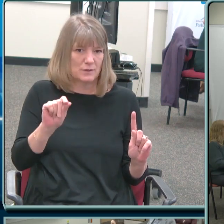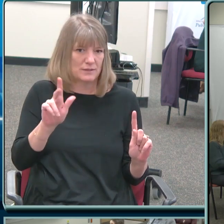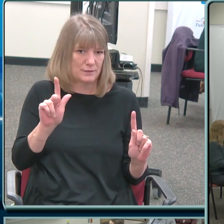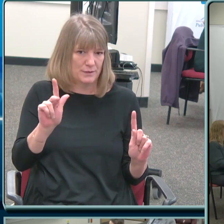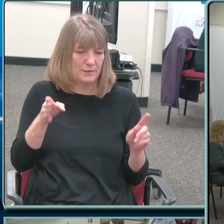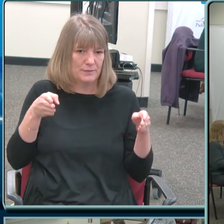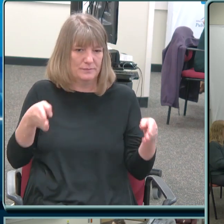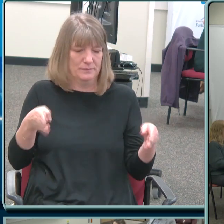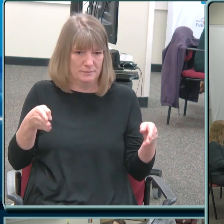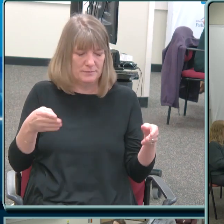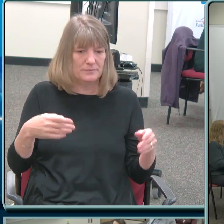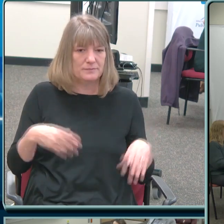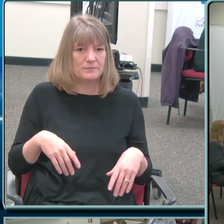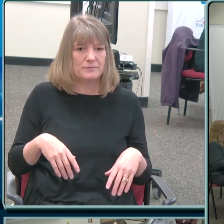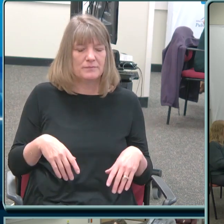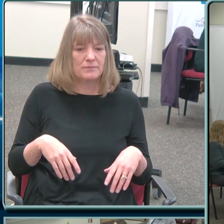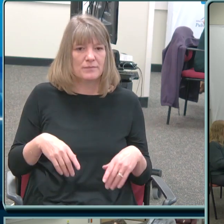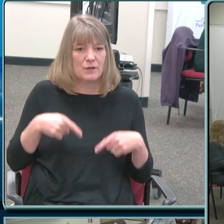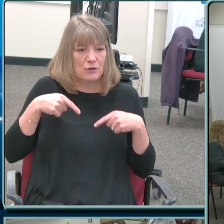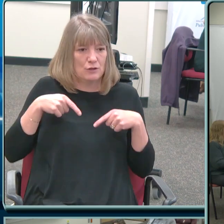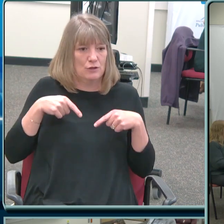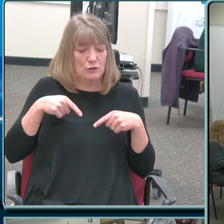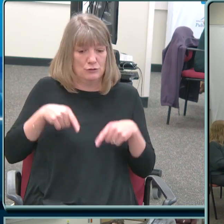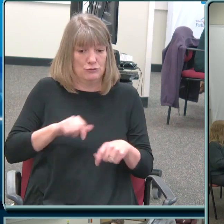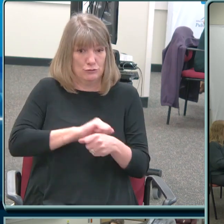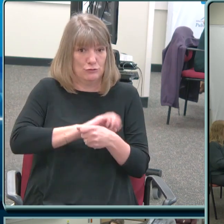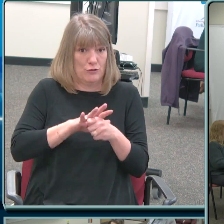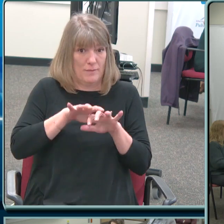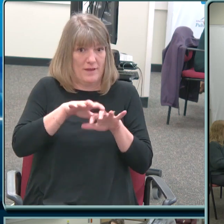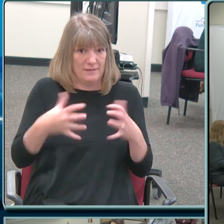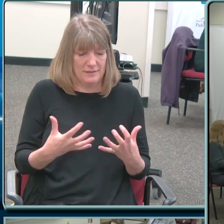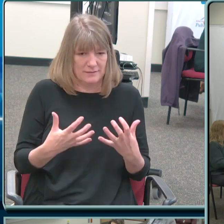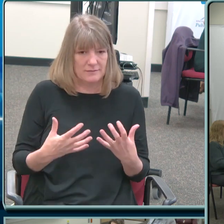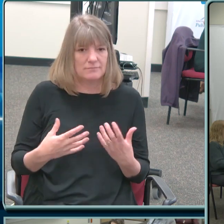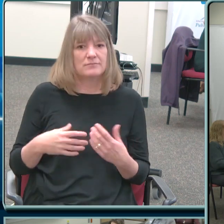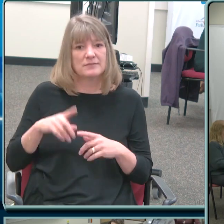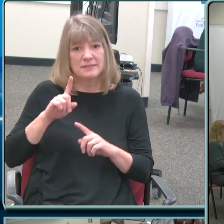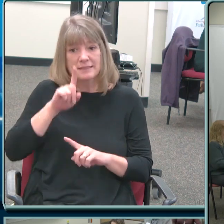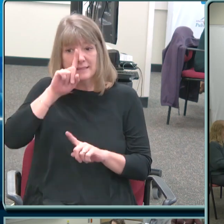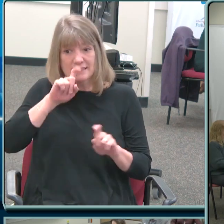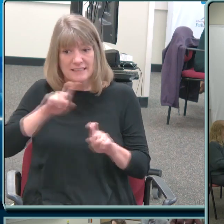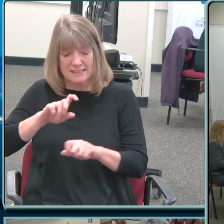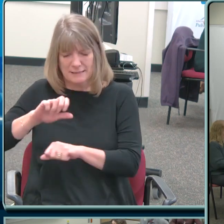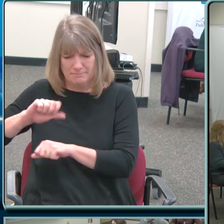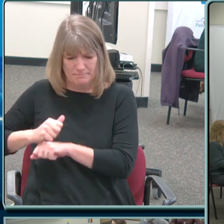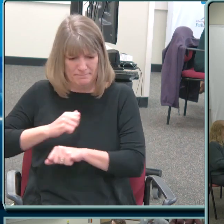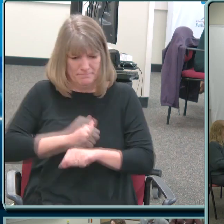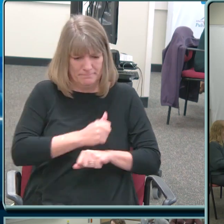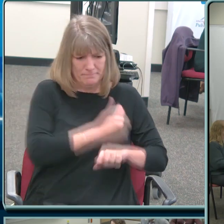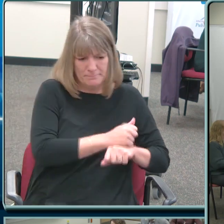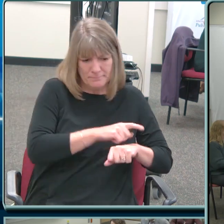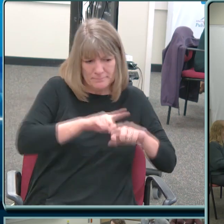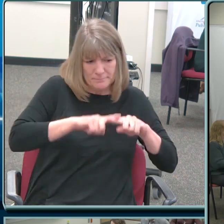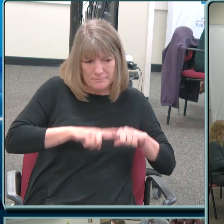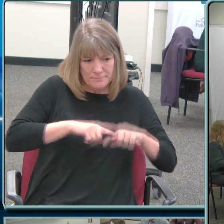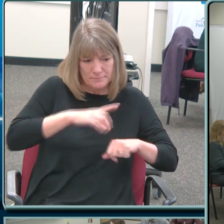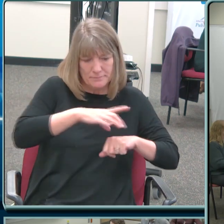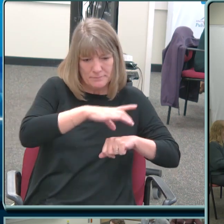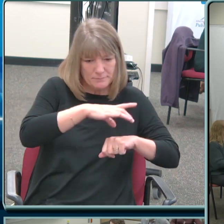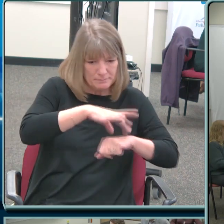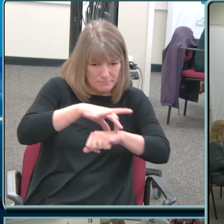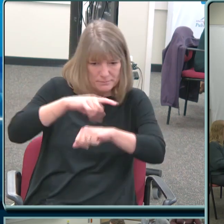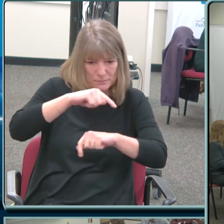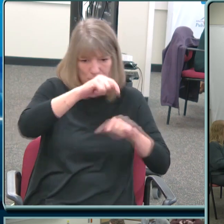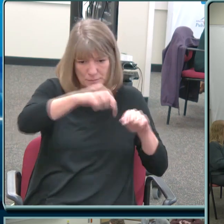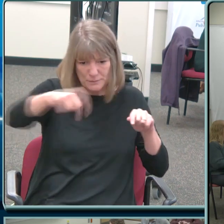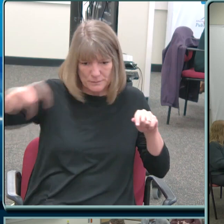2023. Over the course of the pandemic, additional testing sites were added at different geographic locations across the county in